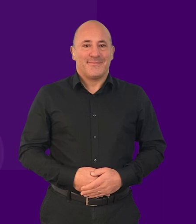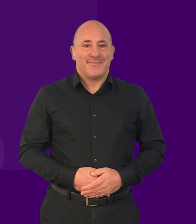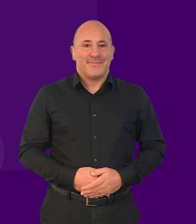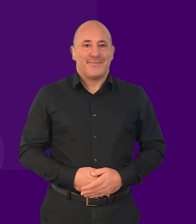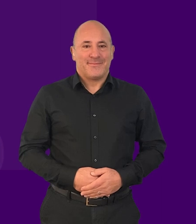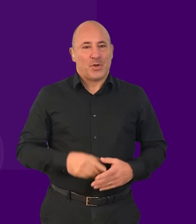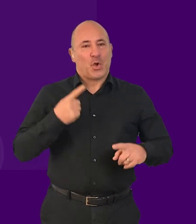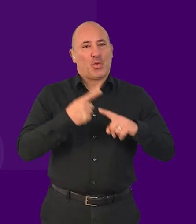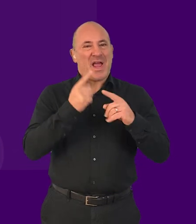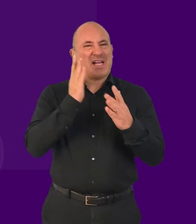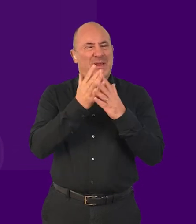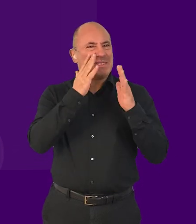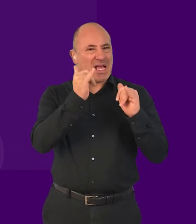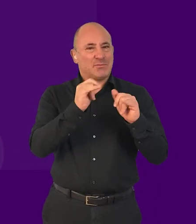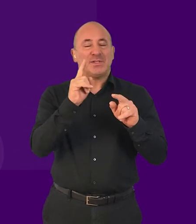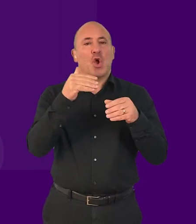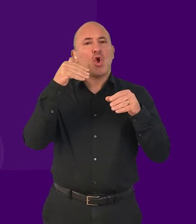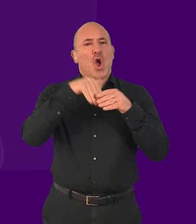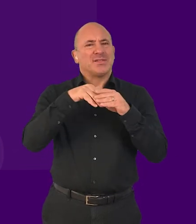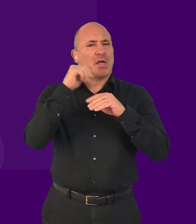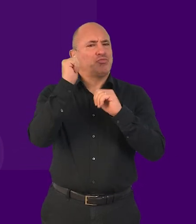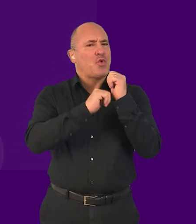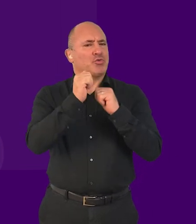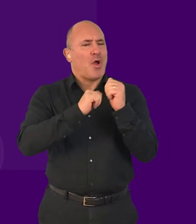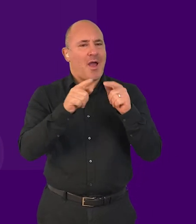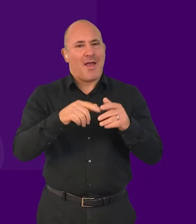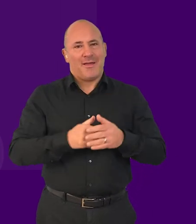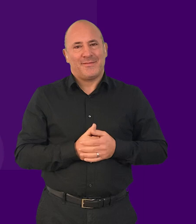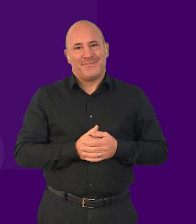Quick Accessibility Test Content Structure